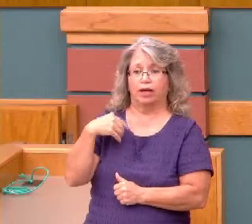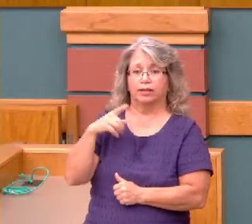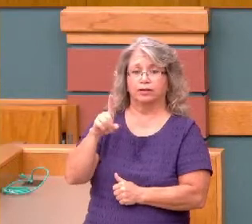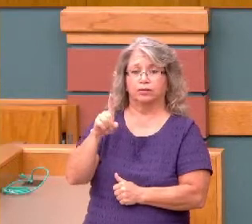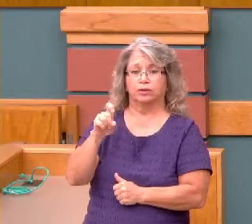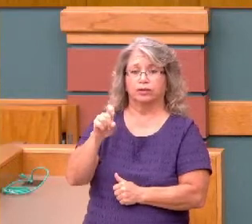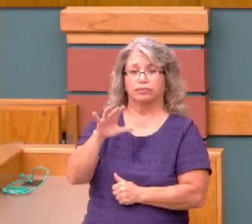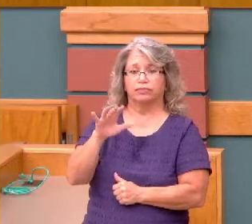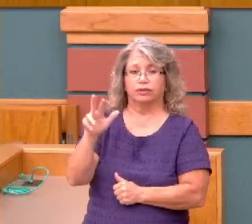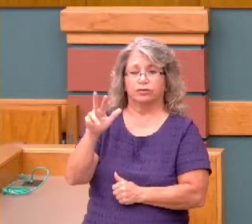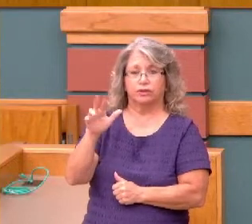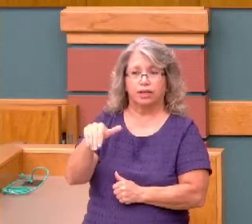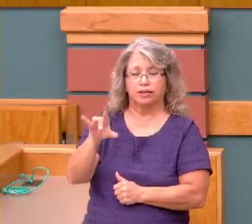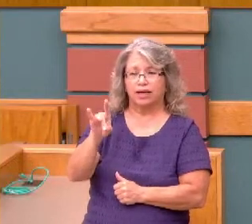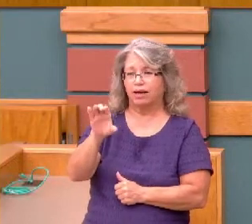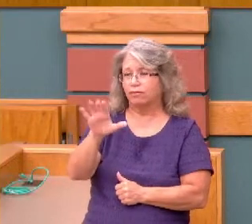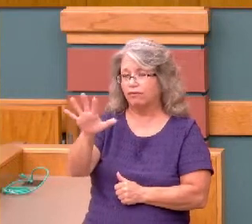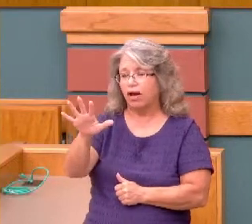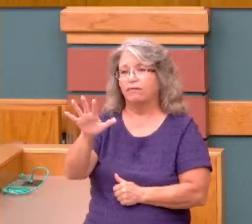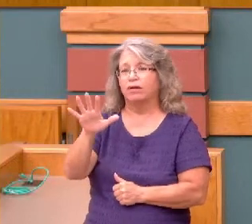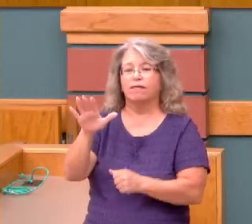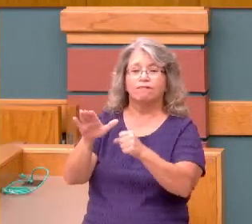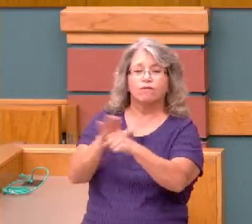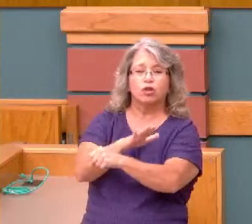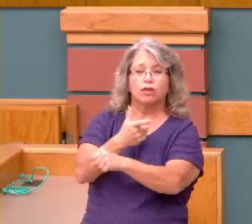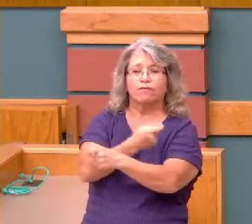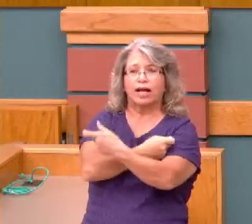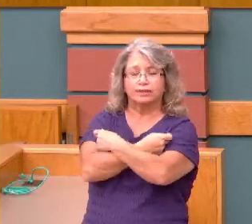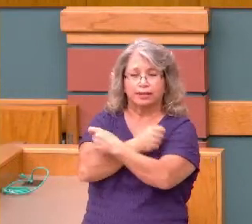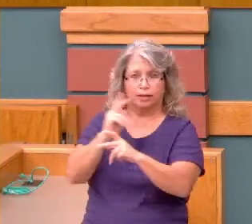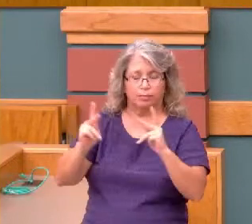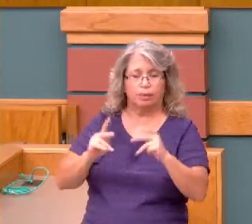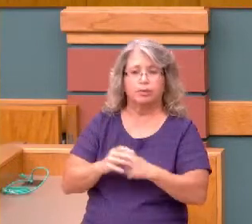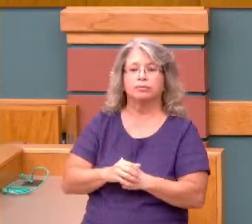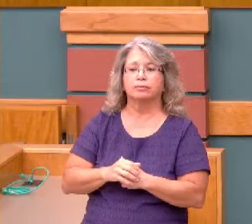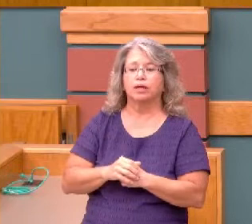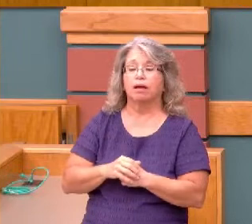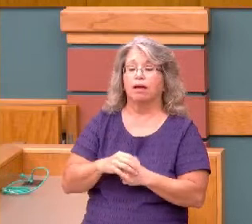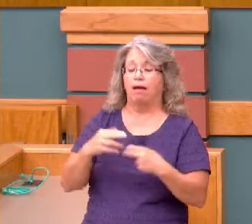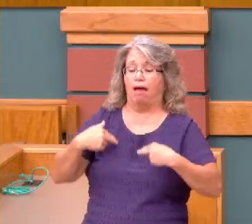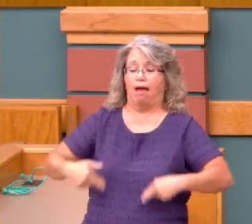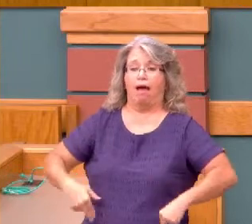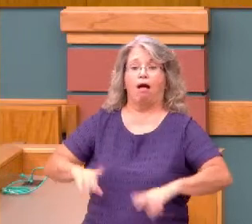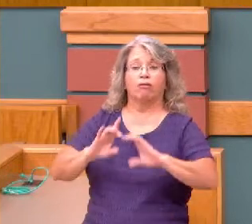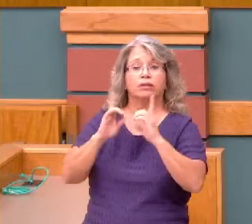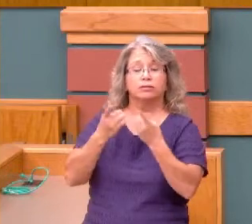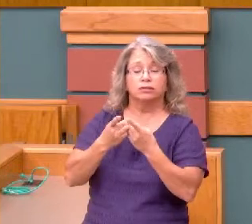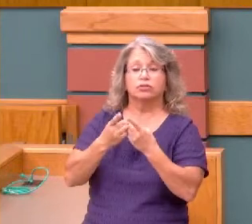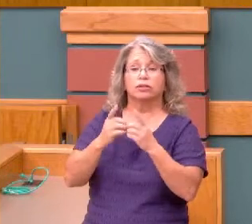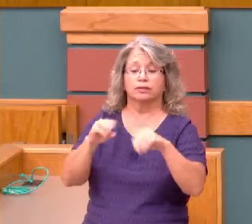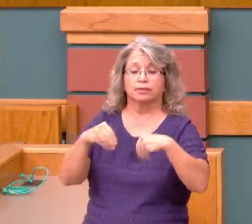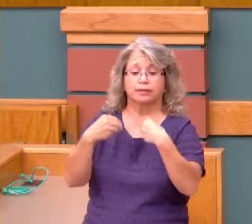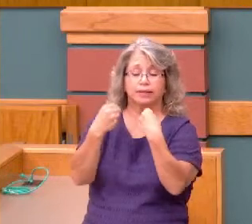153,805 fully vaccinated people. The Public Health District has administered